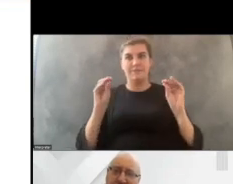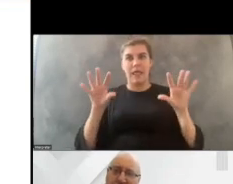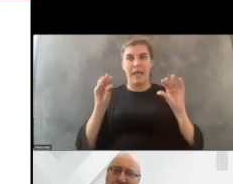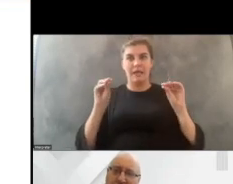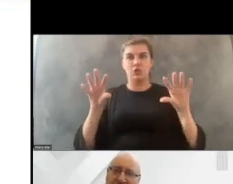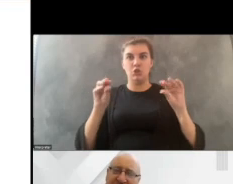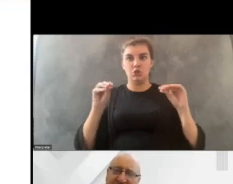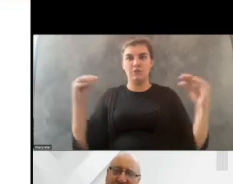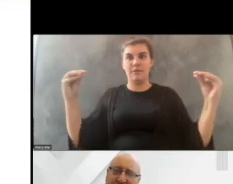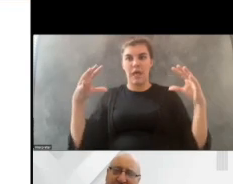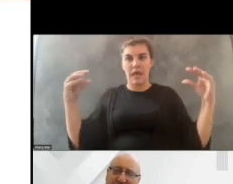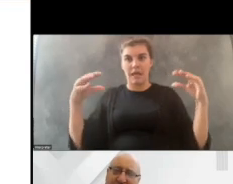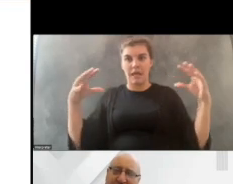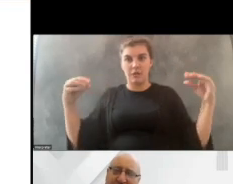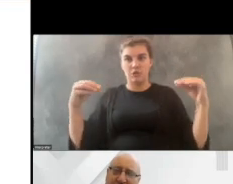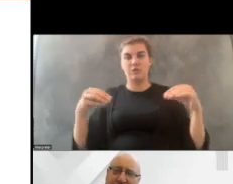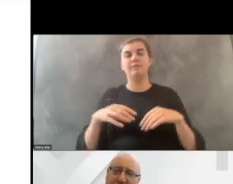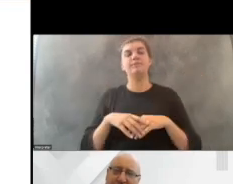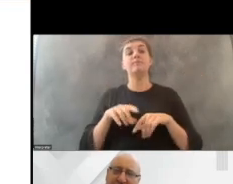Audible and vibrotactile indication.